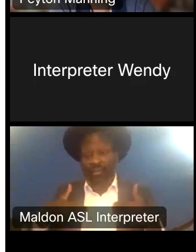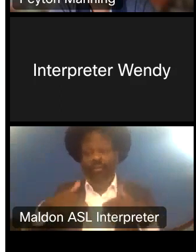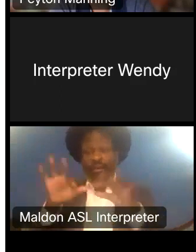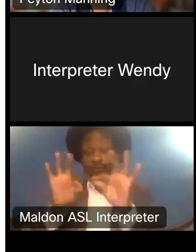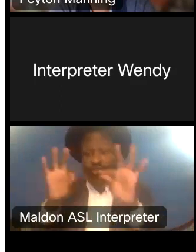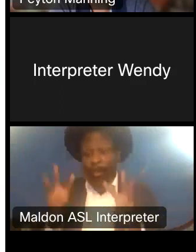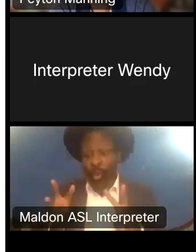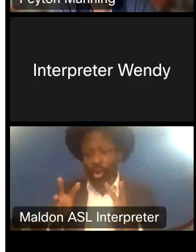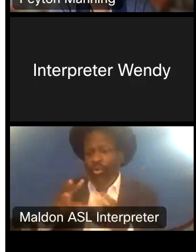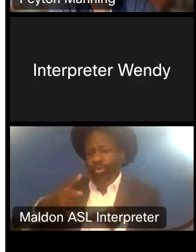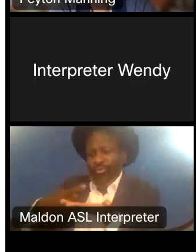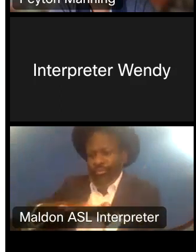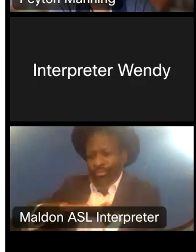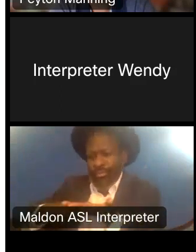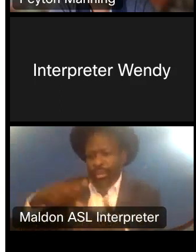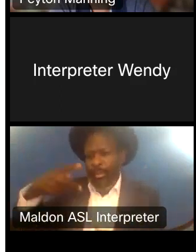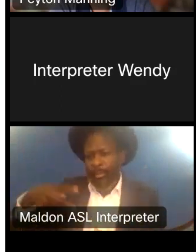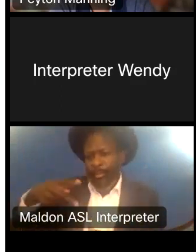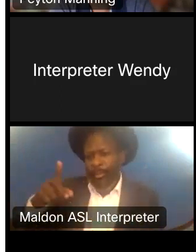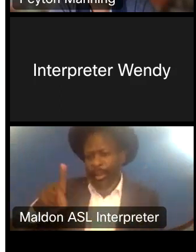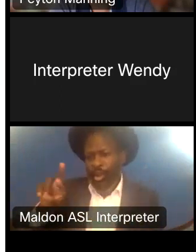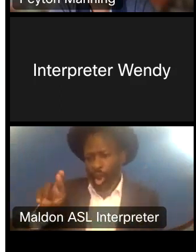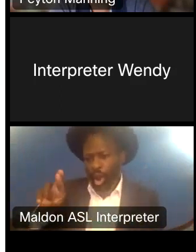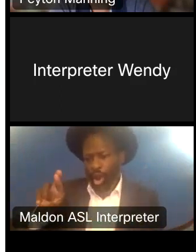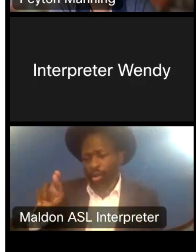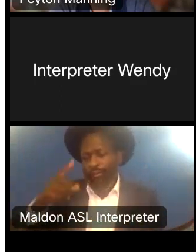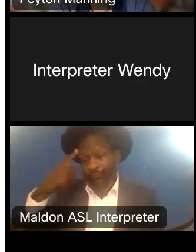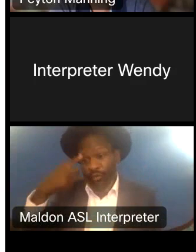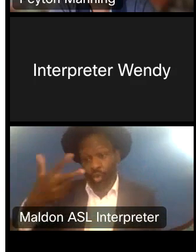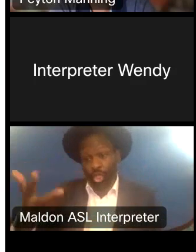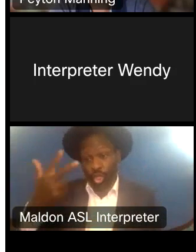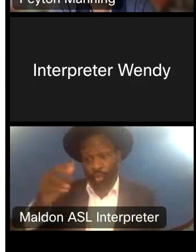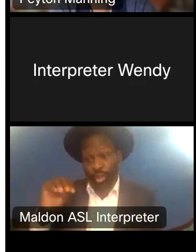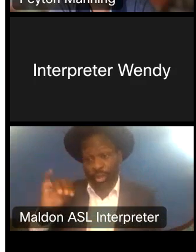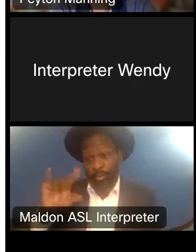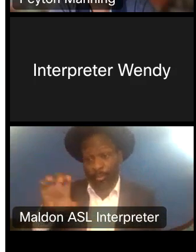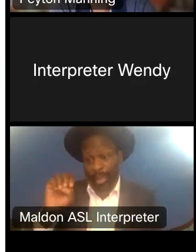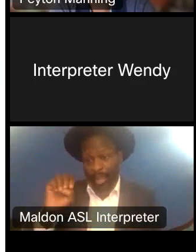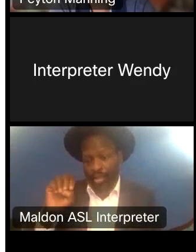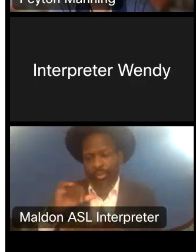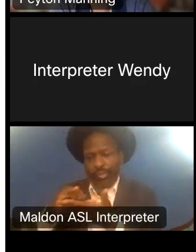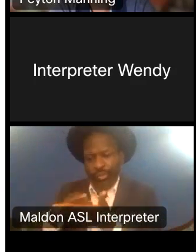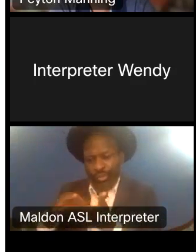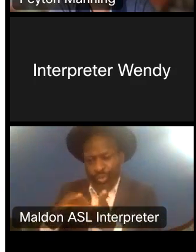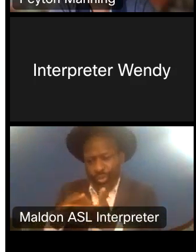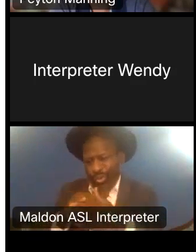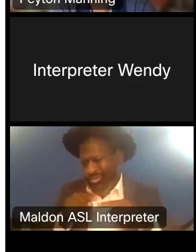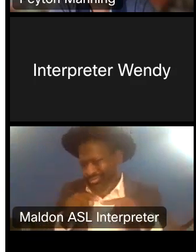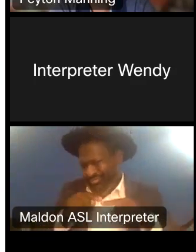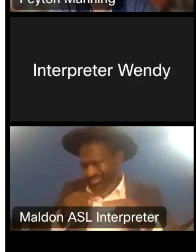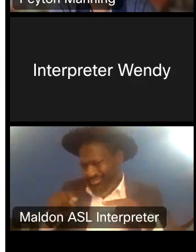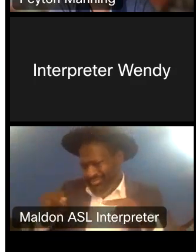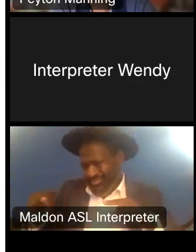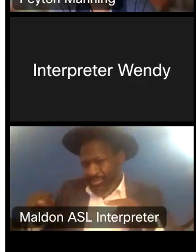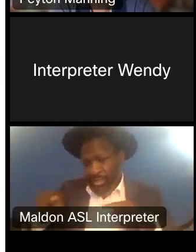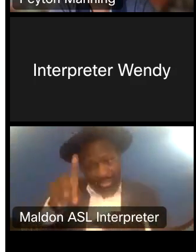the PDR land use for the 3 mile of New York Avenue. Now, my question is, did you consider the PDR